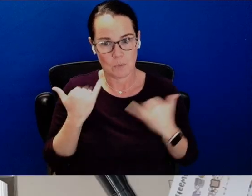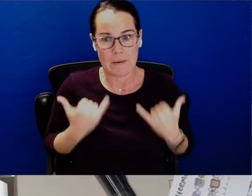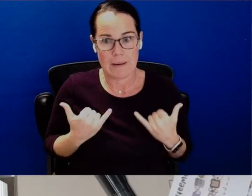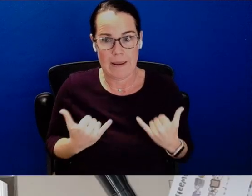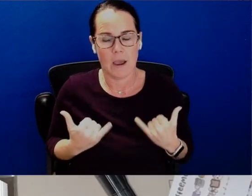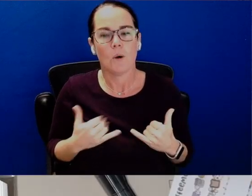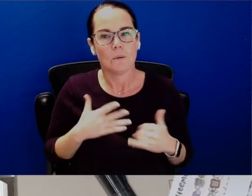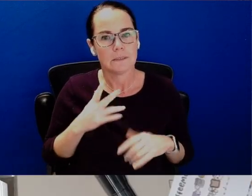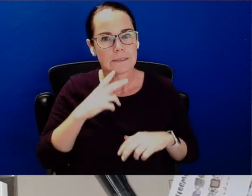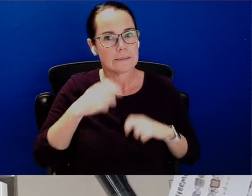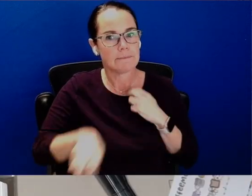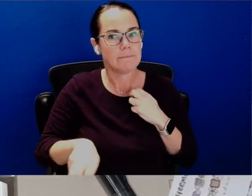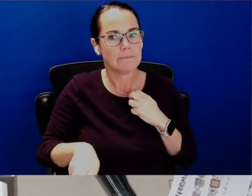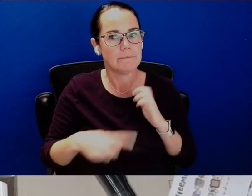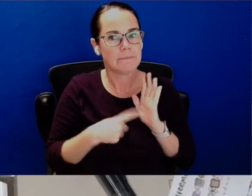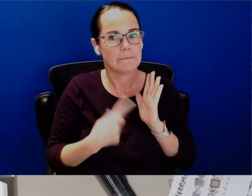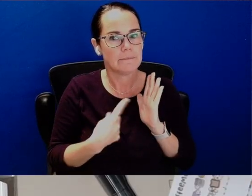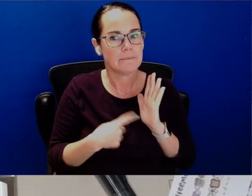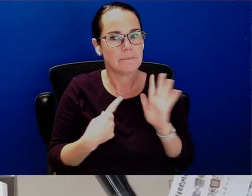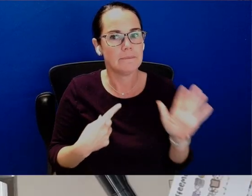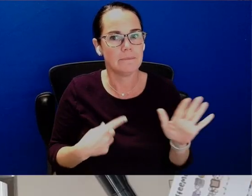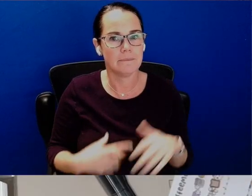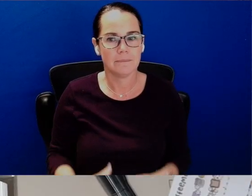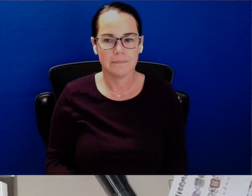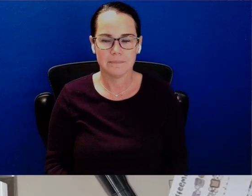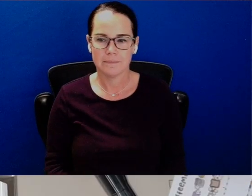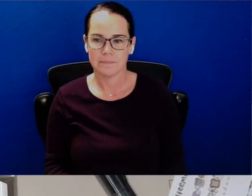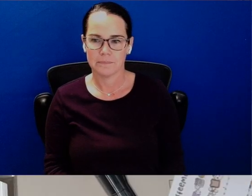is tough sometimes. All right.